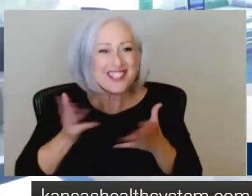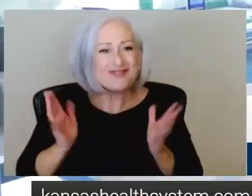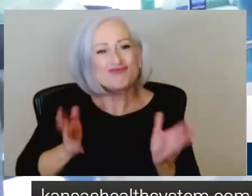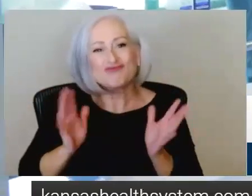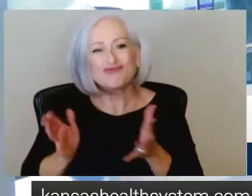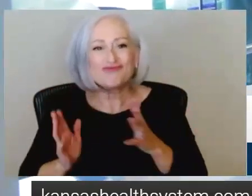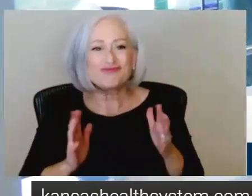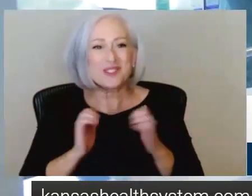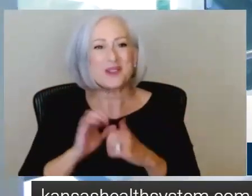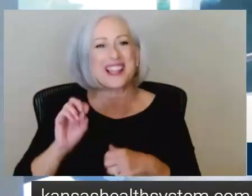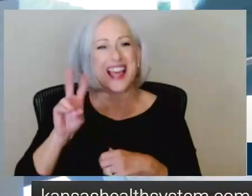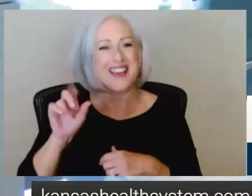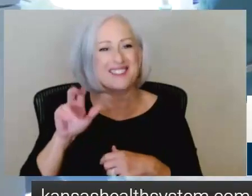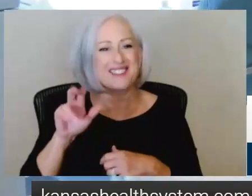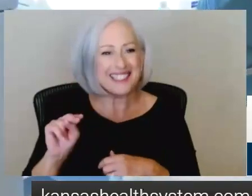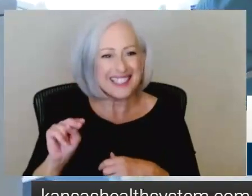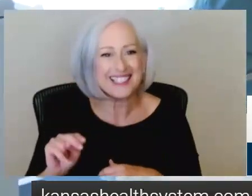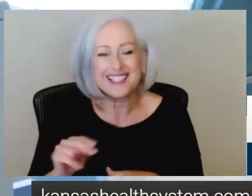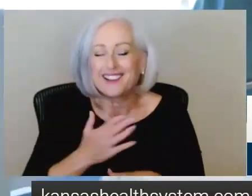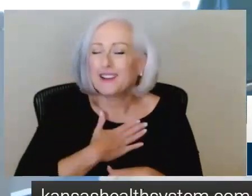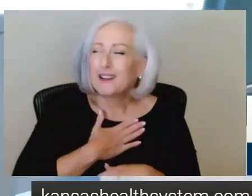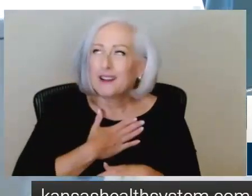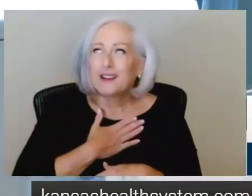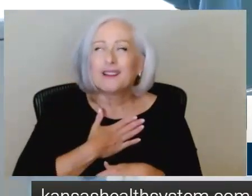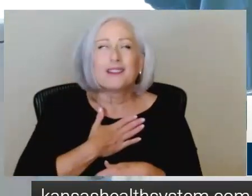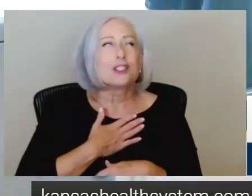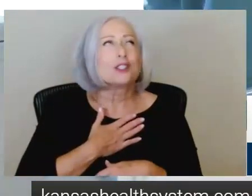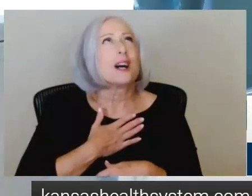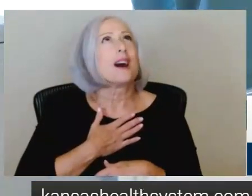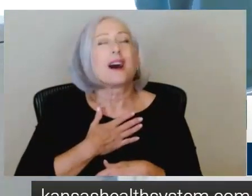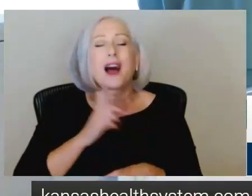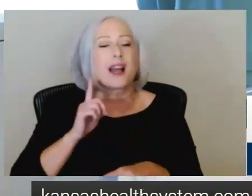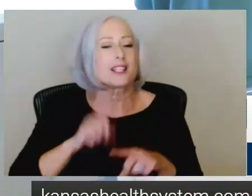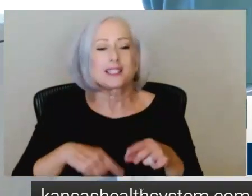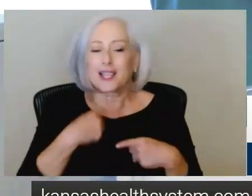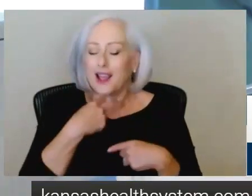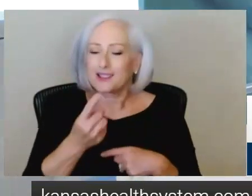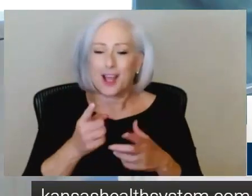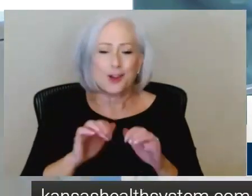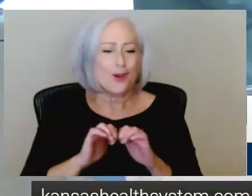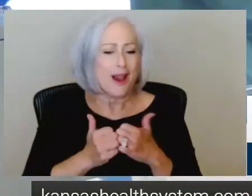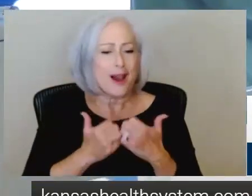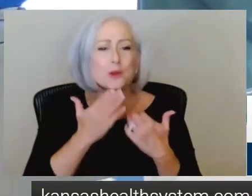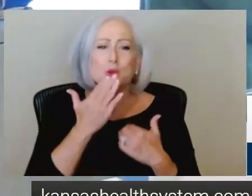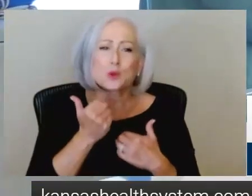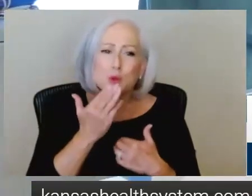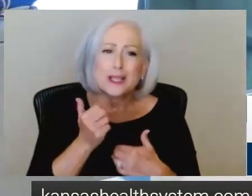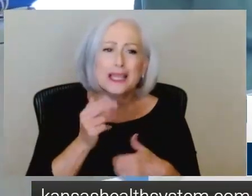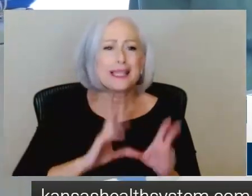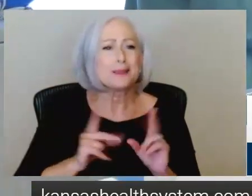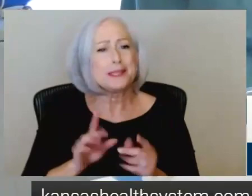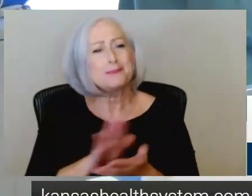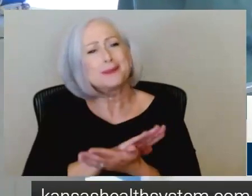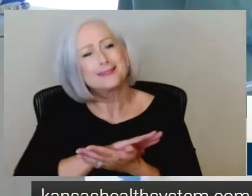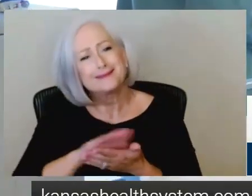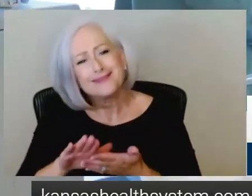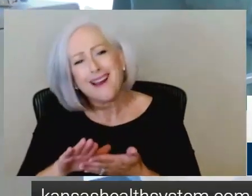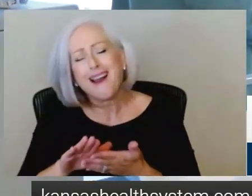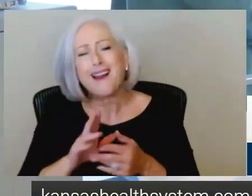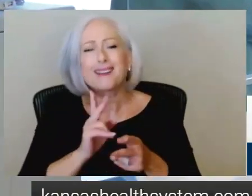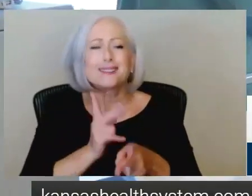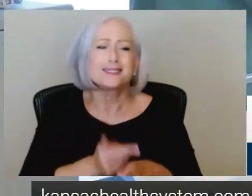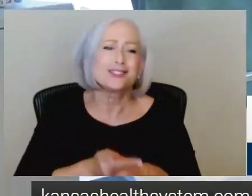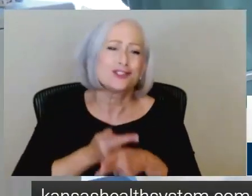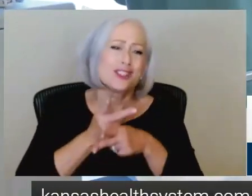with Evelyn, and I just can't stress how sweet everyone is in this room and how kind and gentle